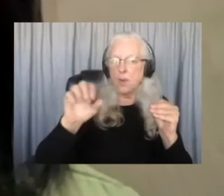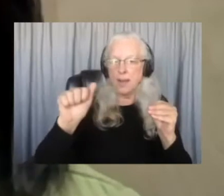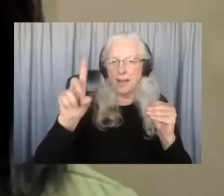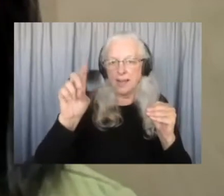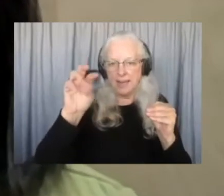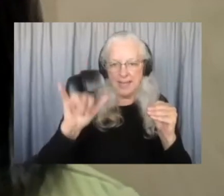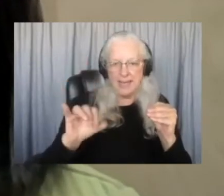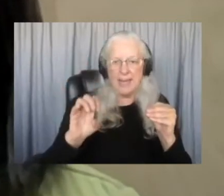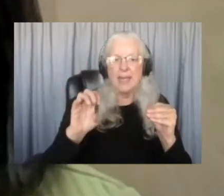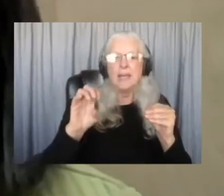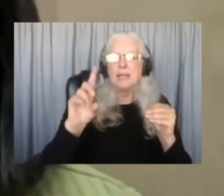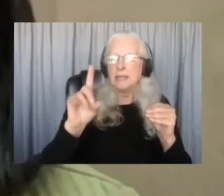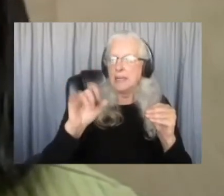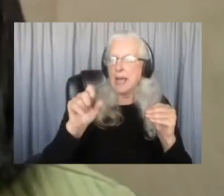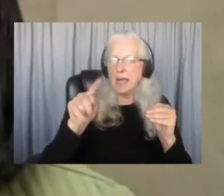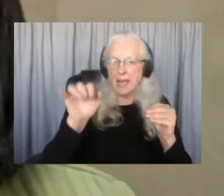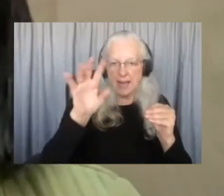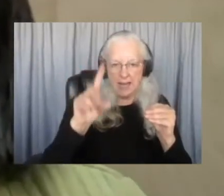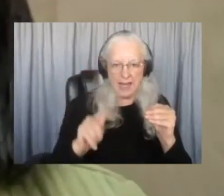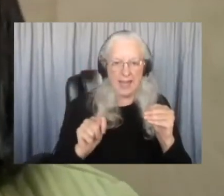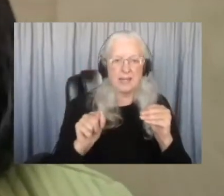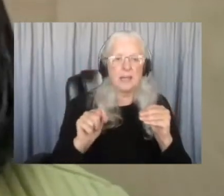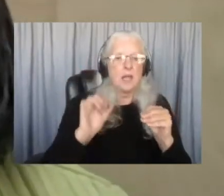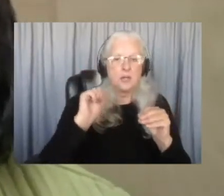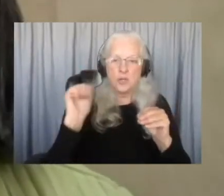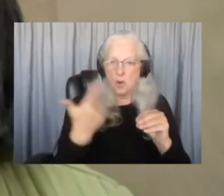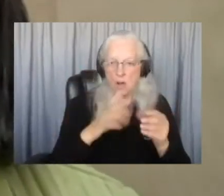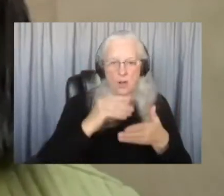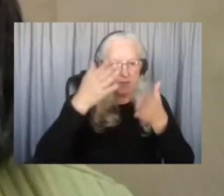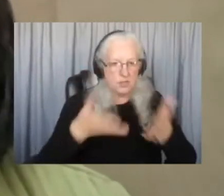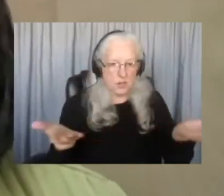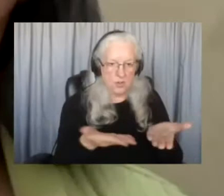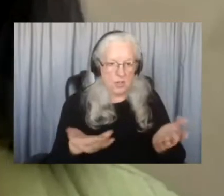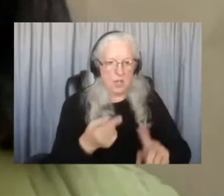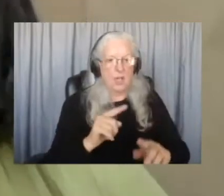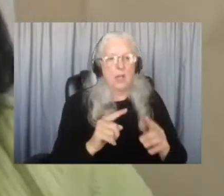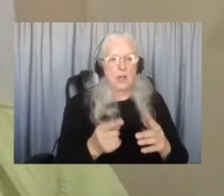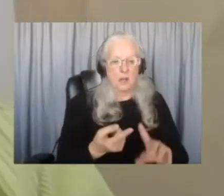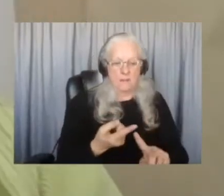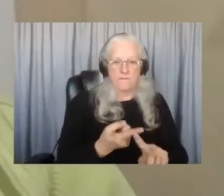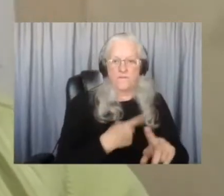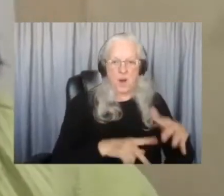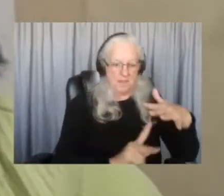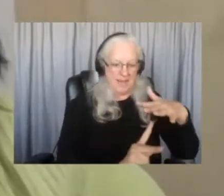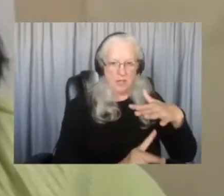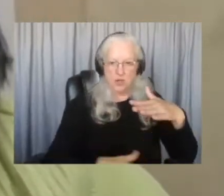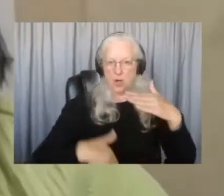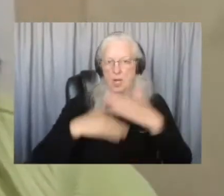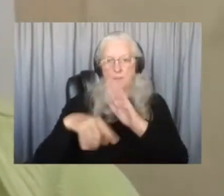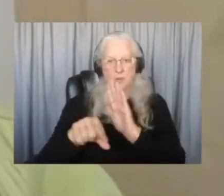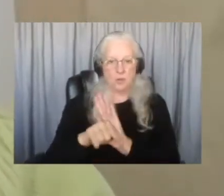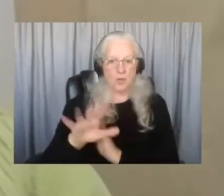students at the school here from junior kindergarten to grade 5. Because the